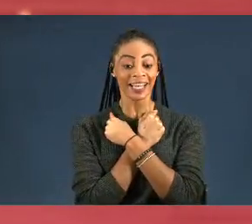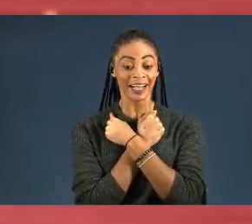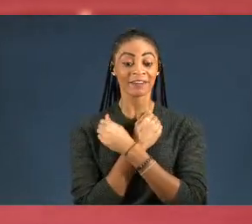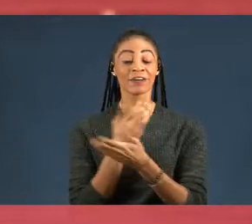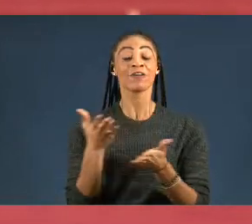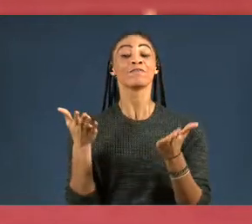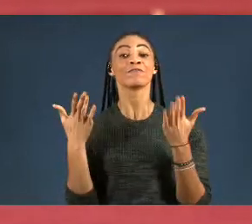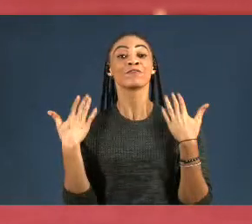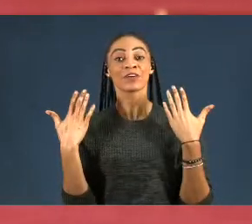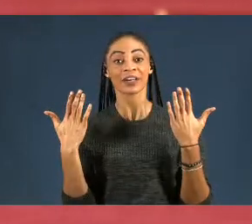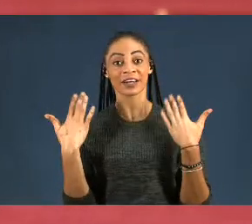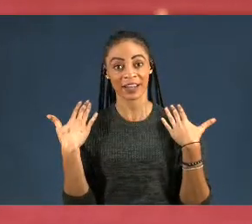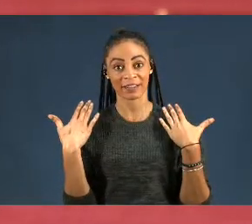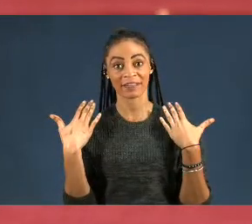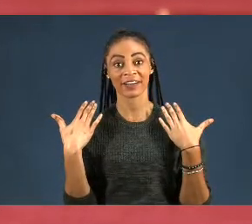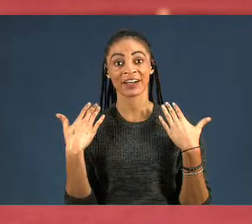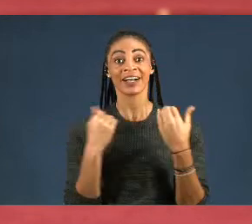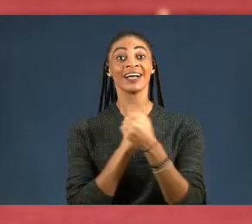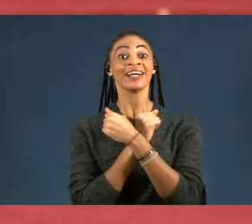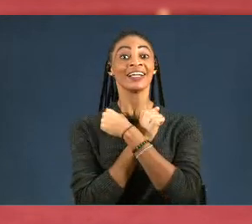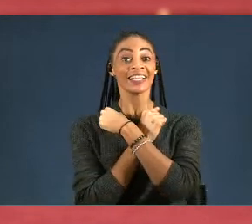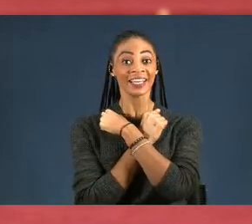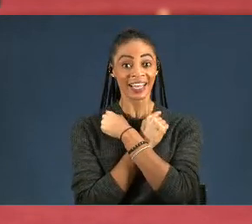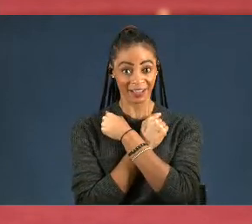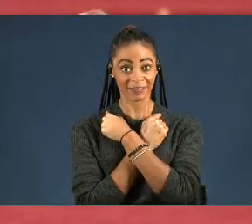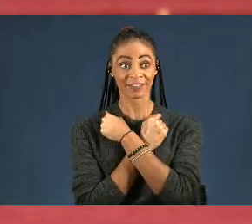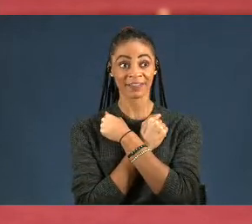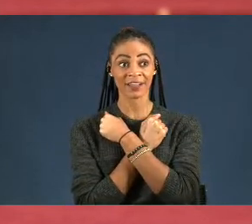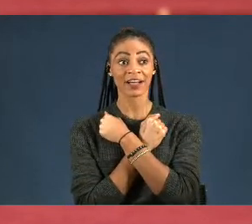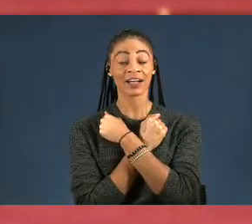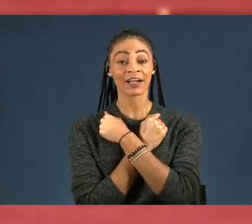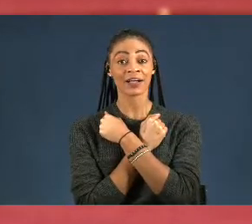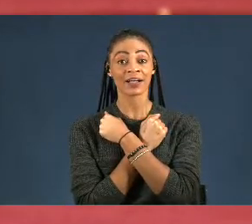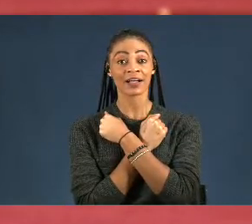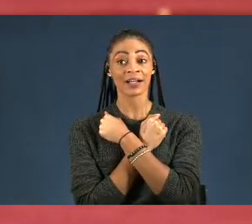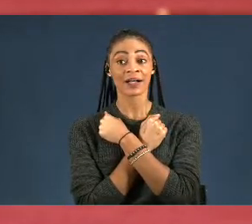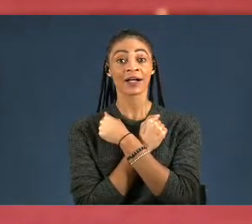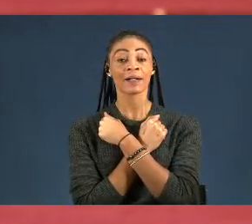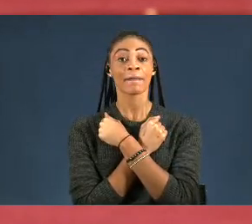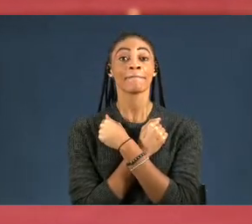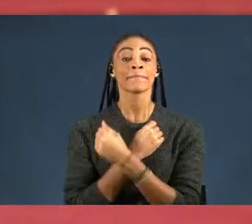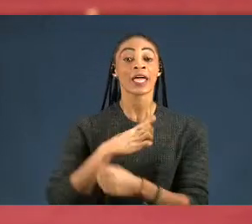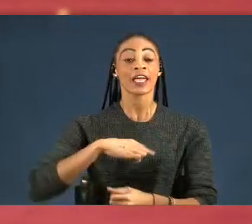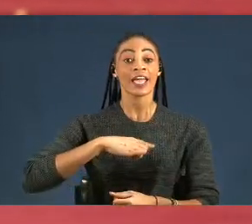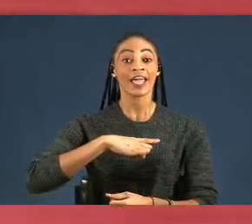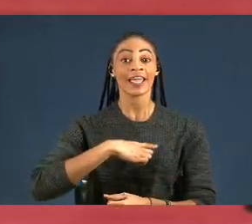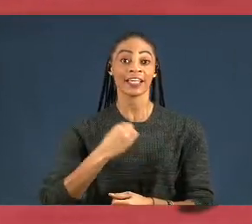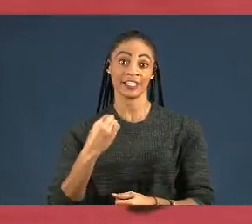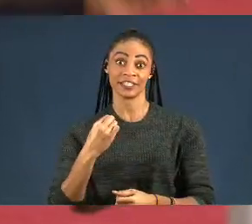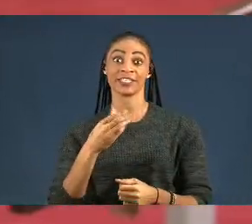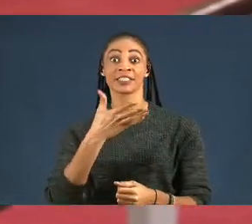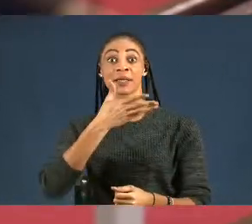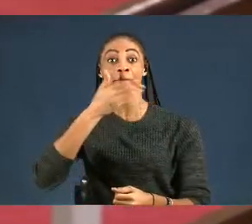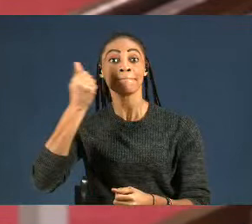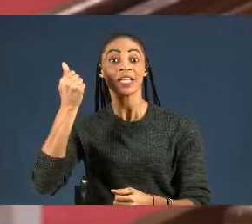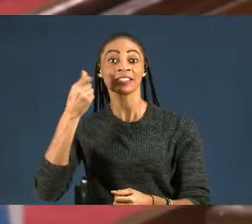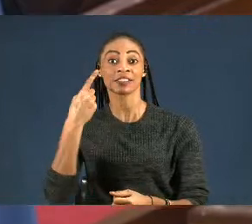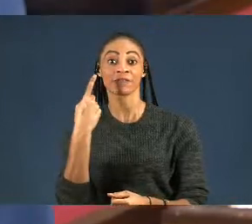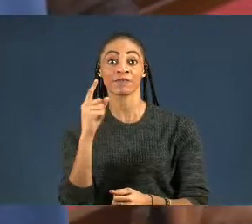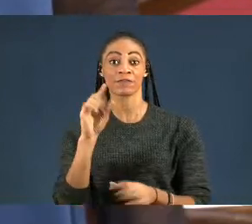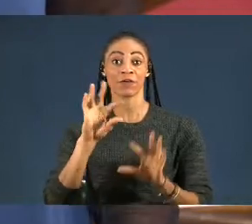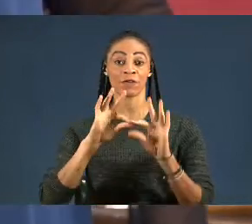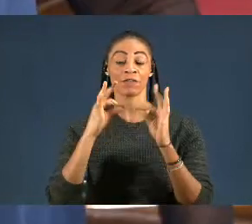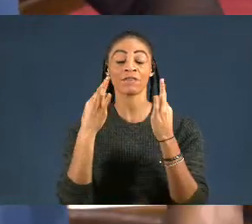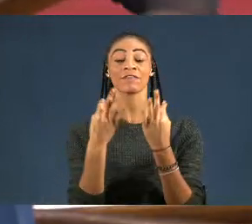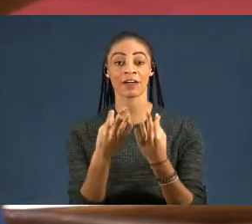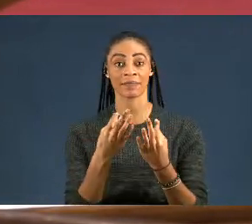is love that seeks the highest good of the family. That means I will pay rent, I will pay bills, I will pay school